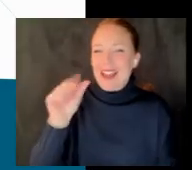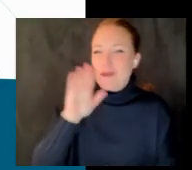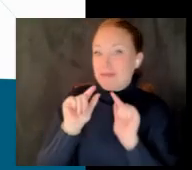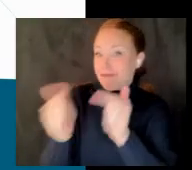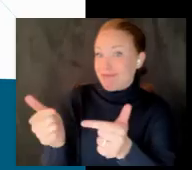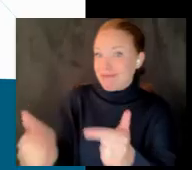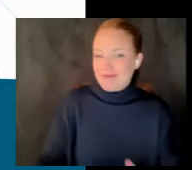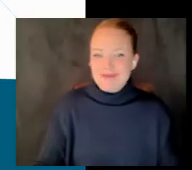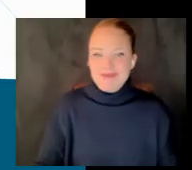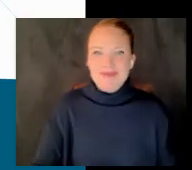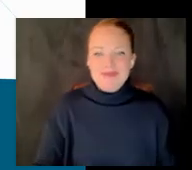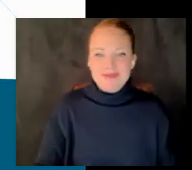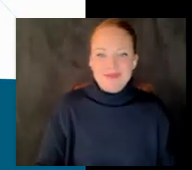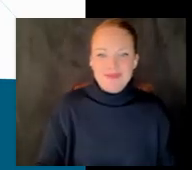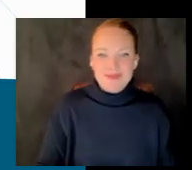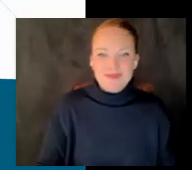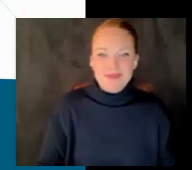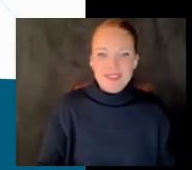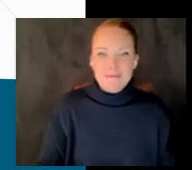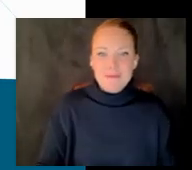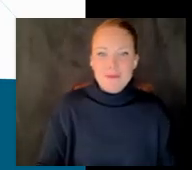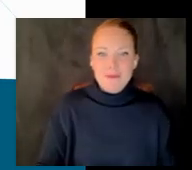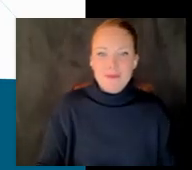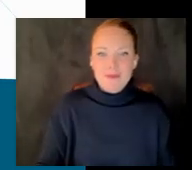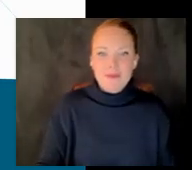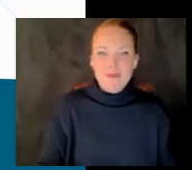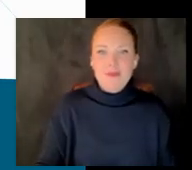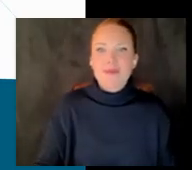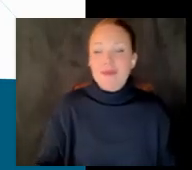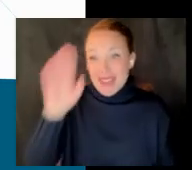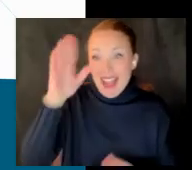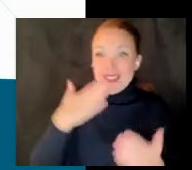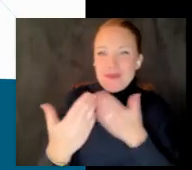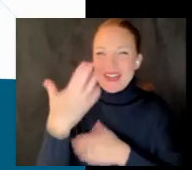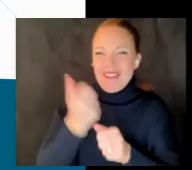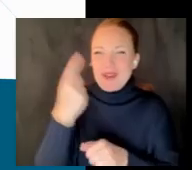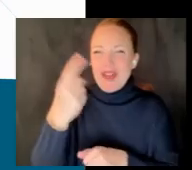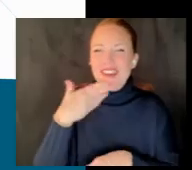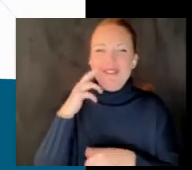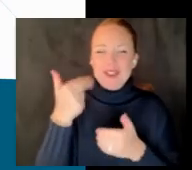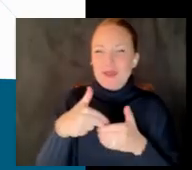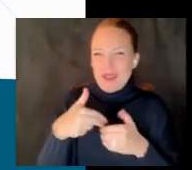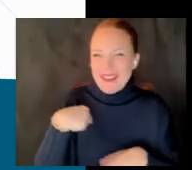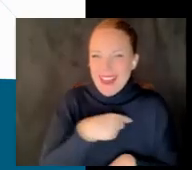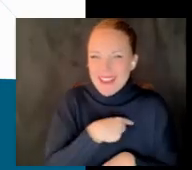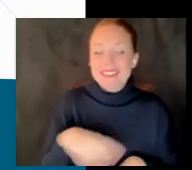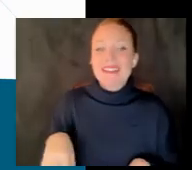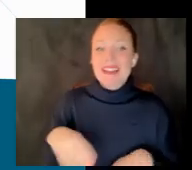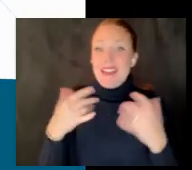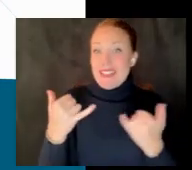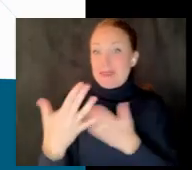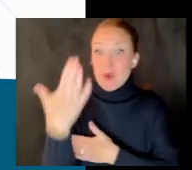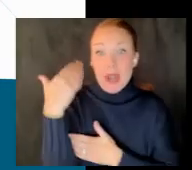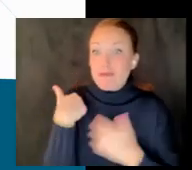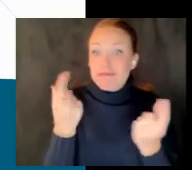you. Thank you. So good morning, everyone. Thank you so much for being here. During our time together this morning,